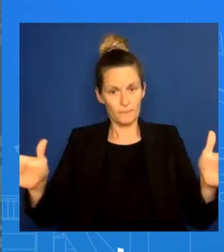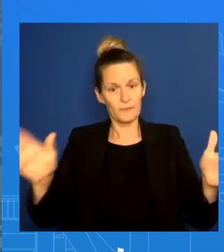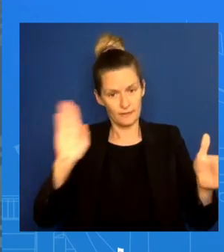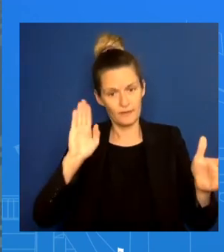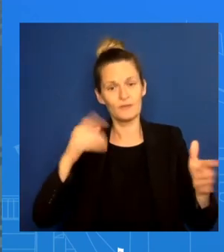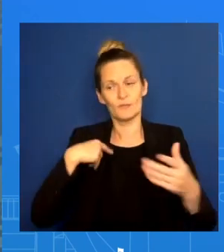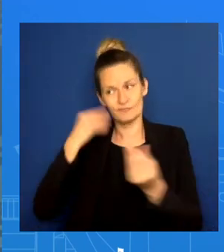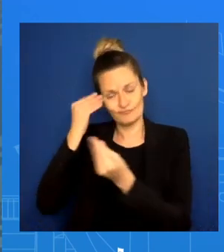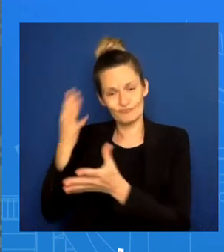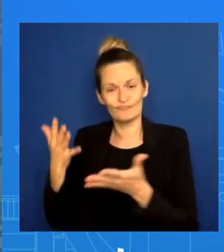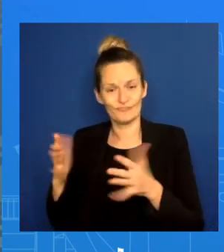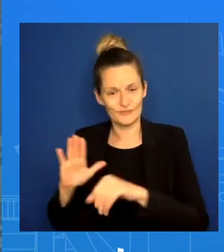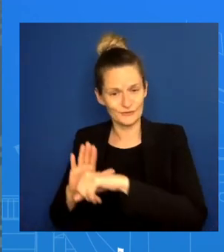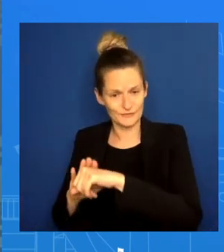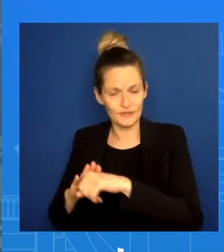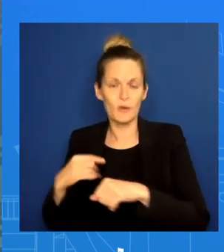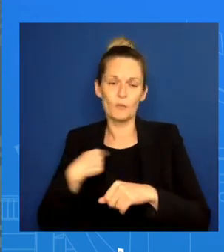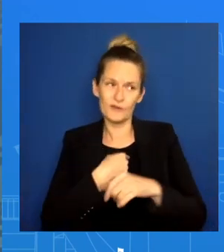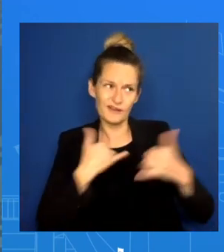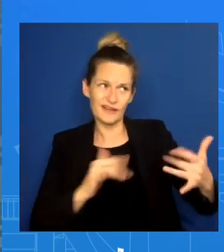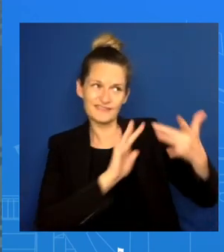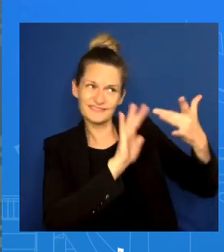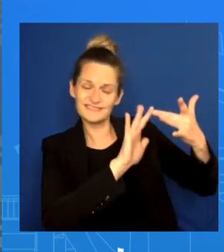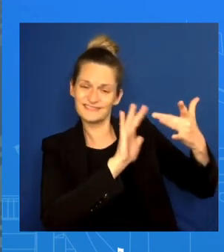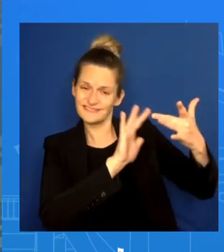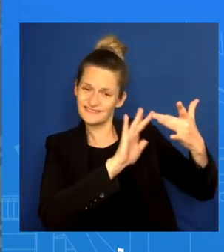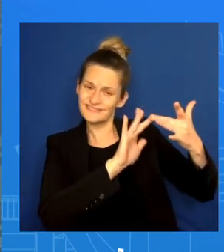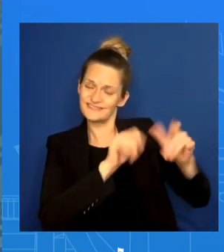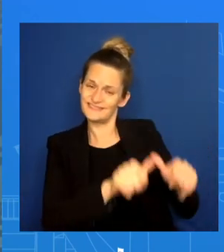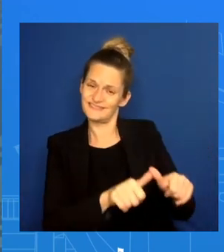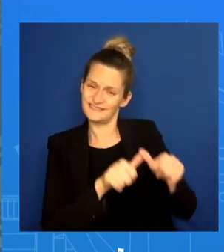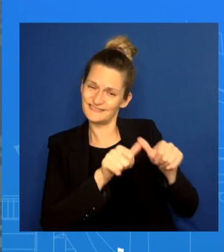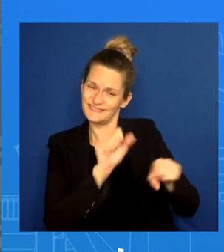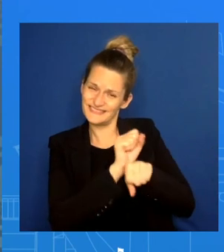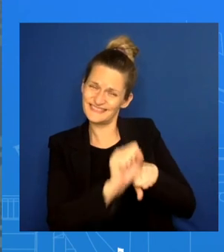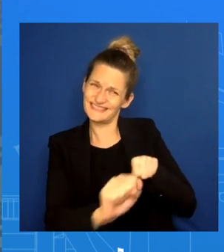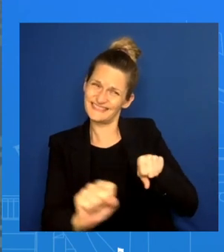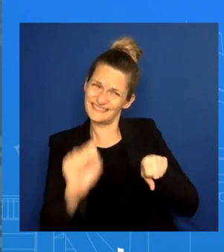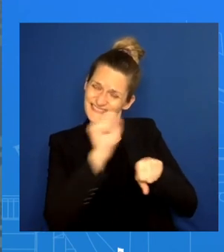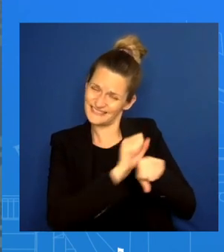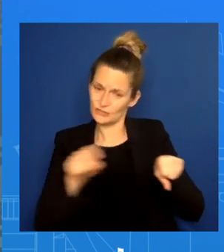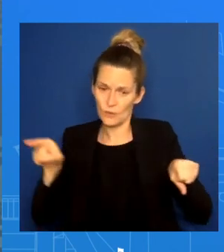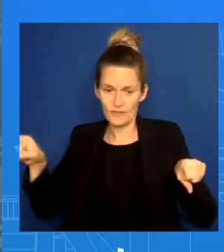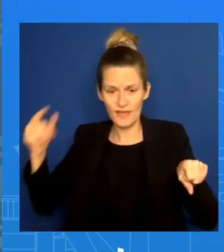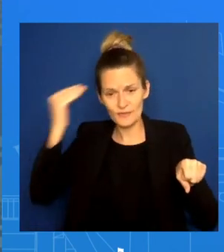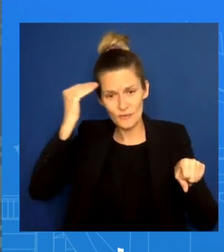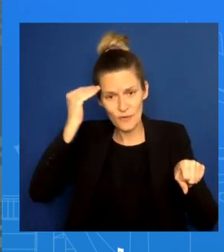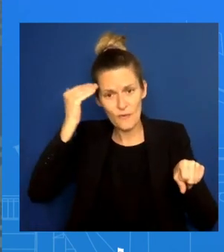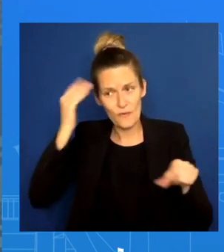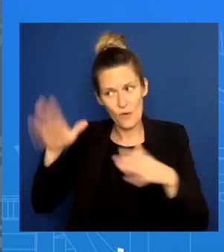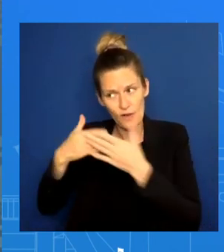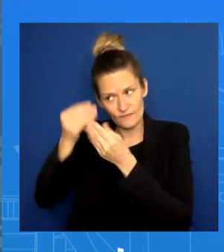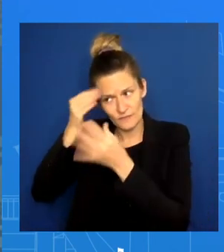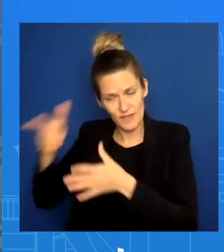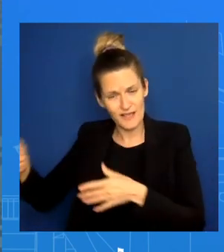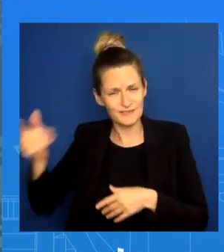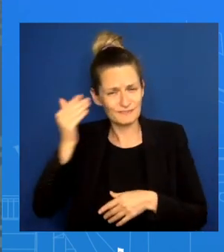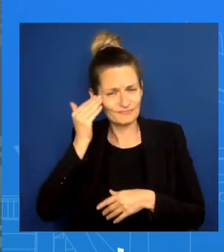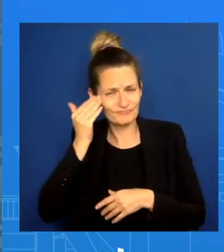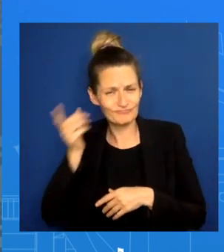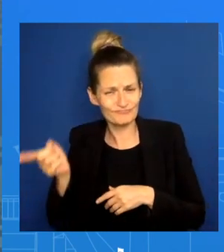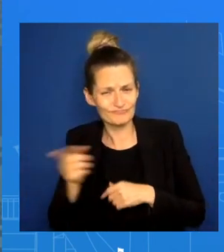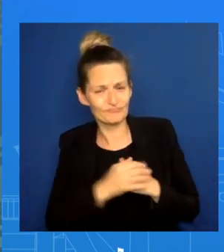so we've been working real hard to keep them informed. Thank you. On the Xi call, again, hello, it's me,